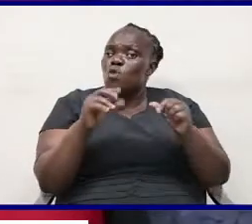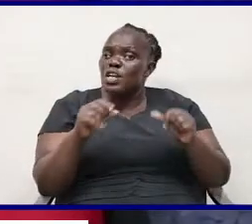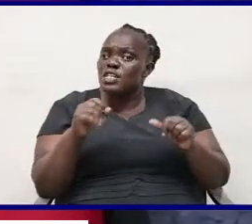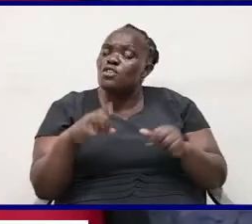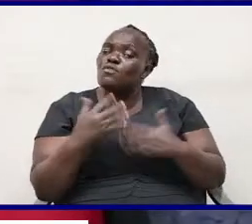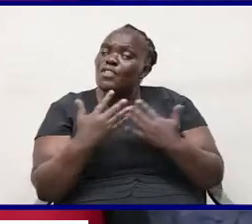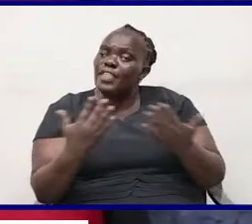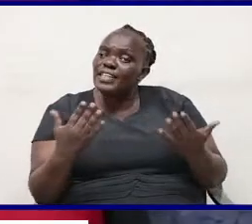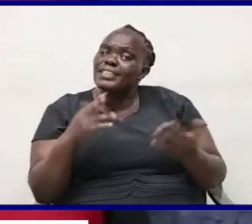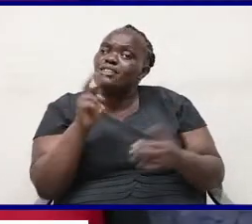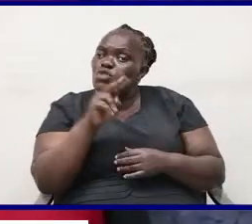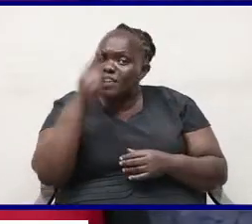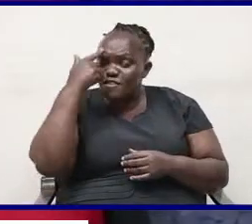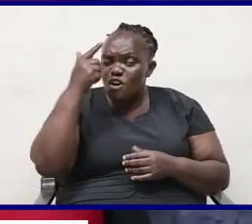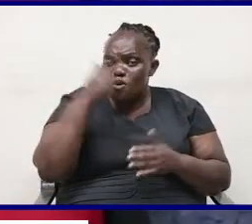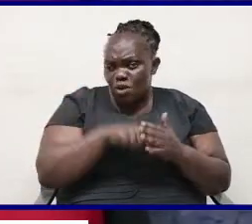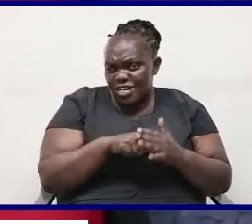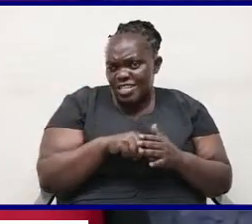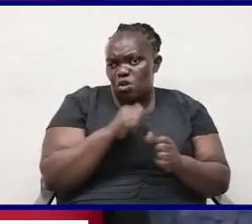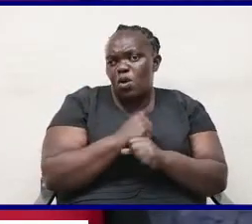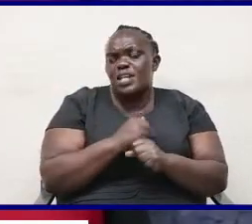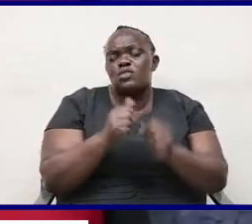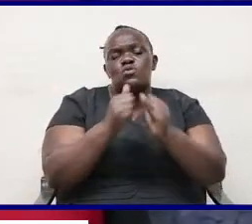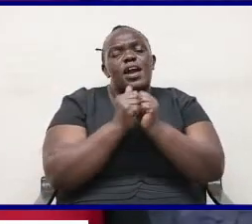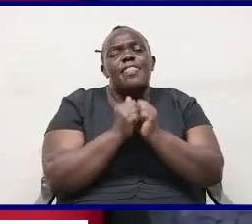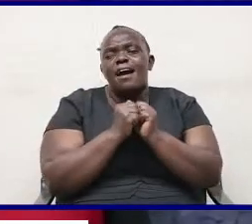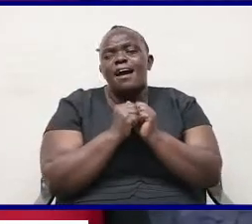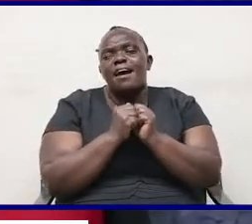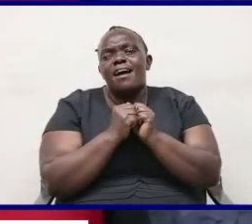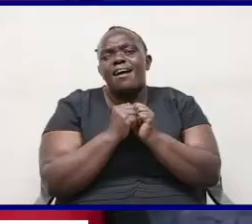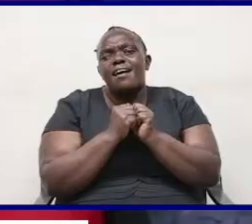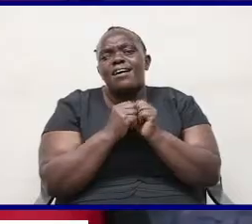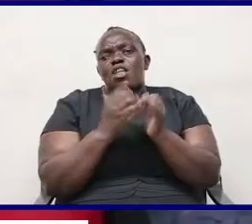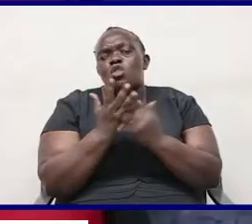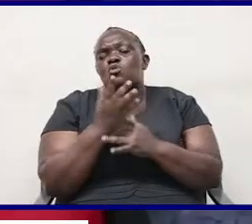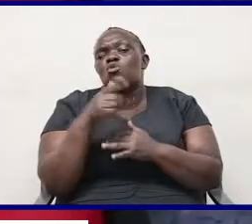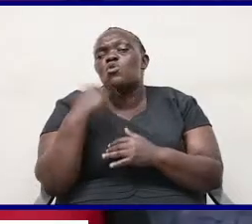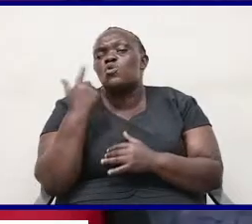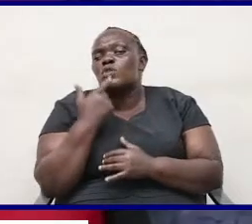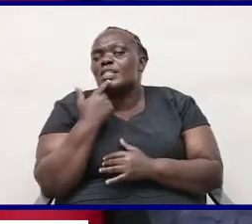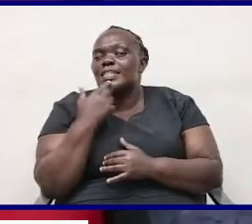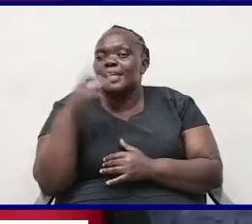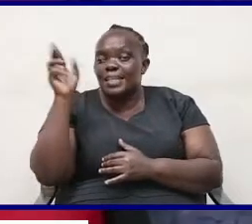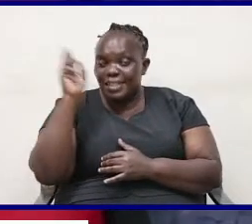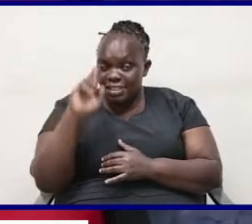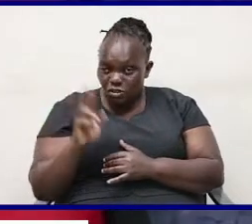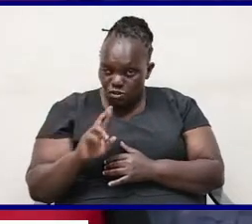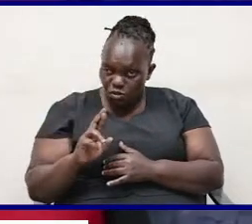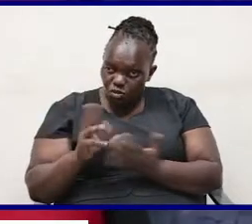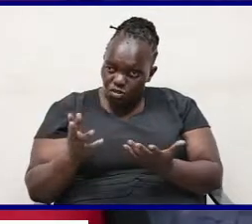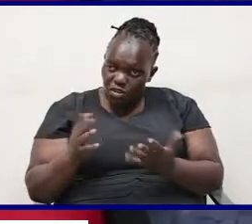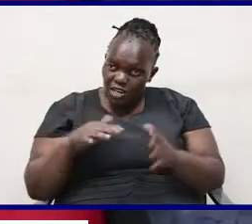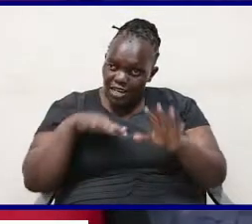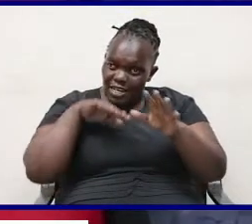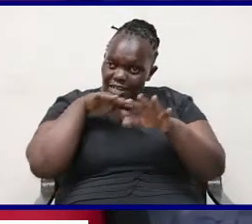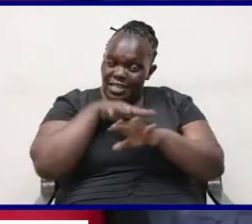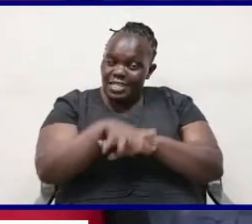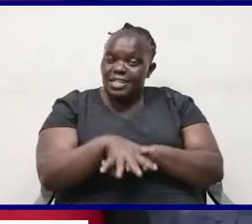of products is it looking for. We are also working with them to through those regional